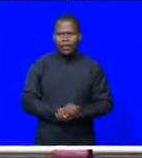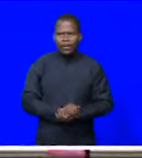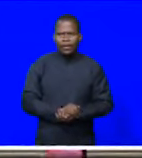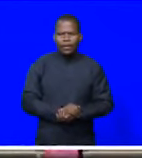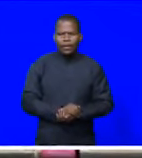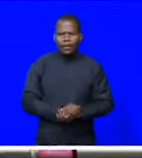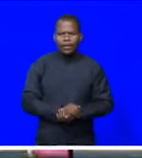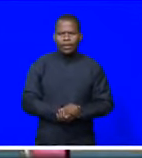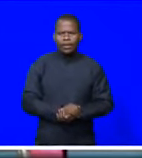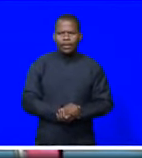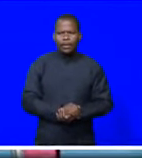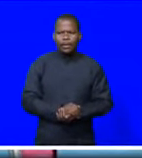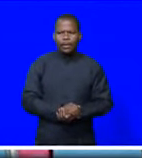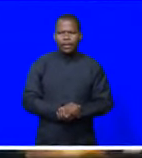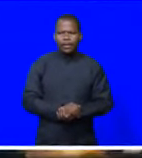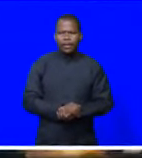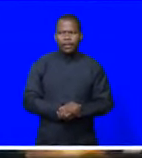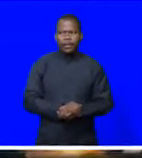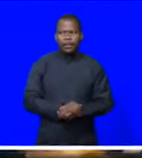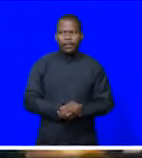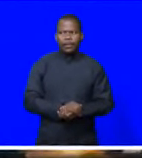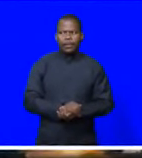Fortune, Hlanga Mandla, Mbabane.